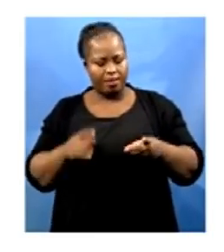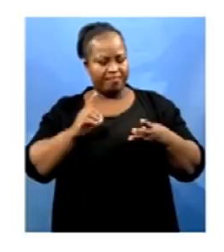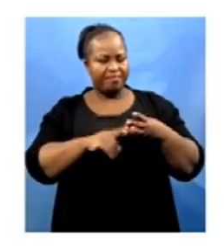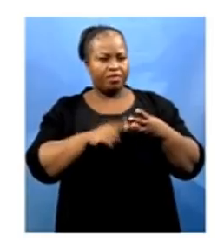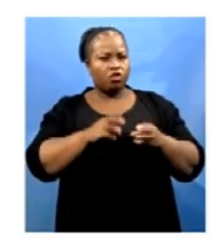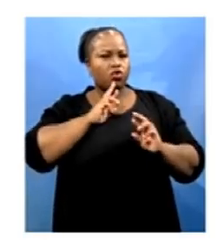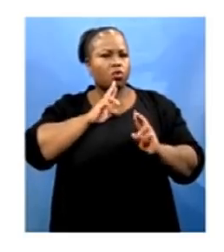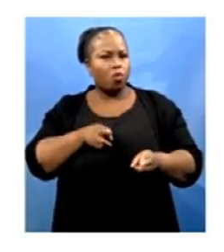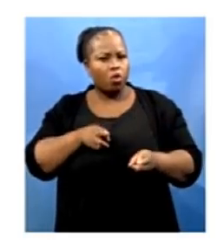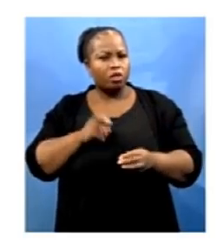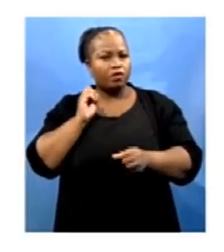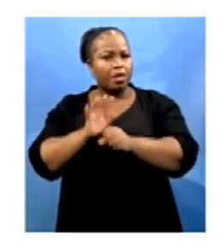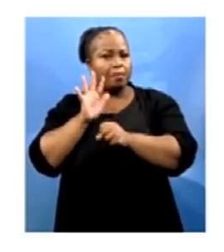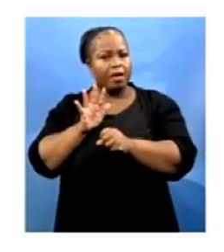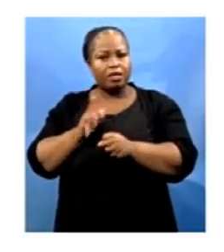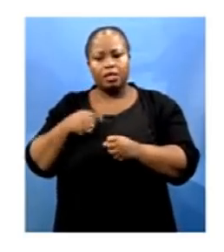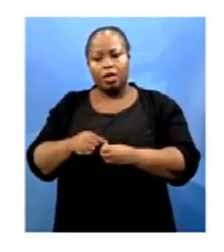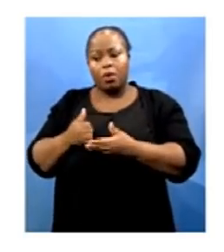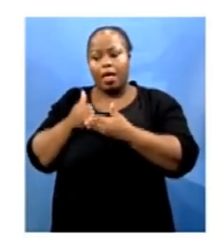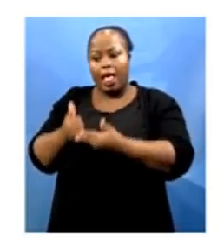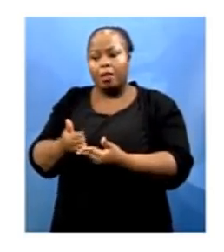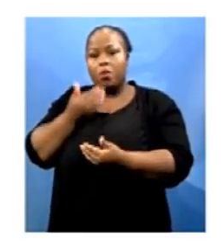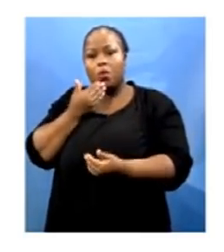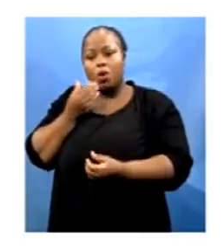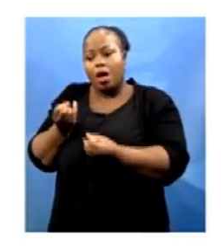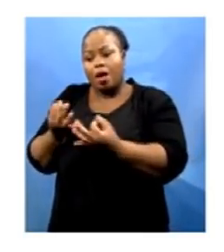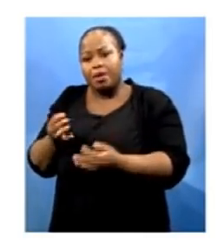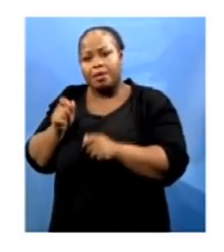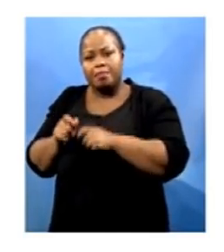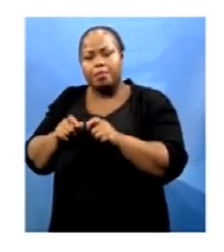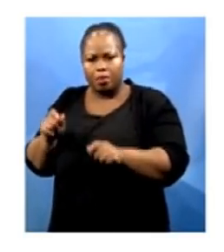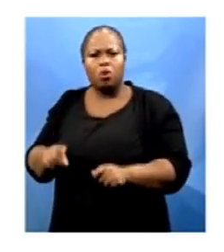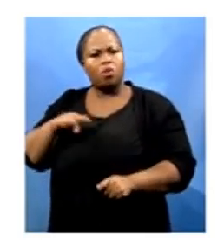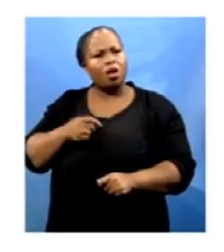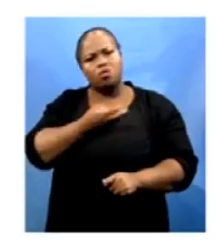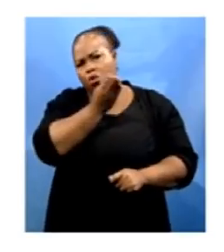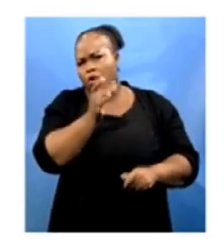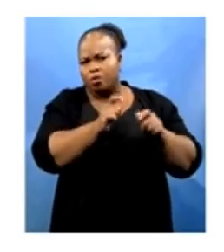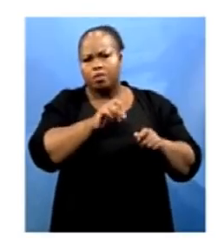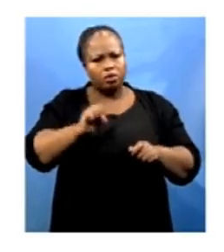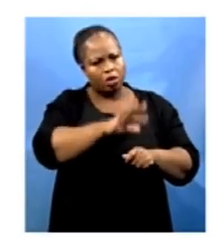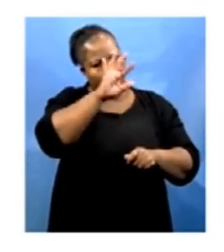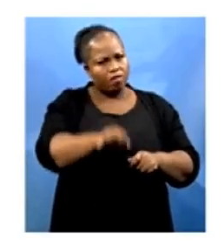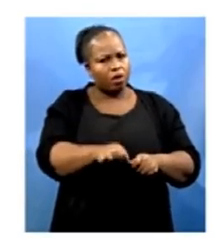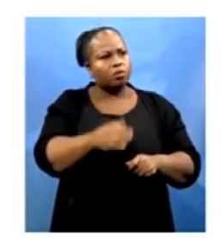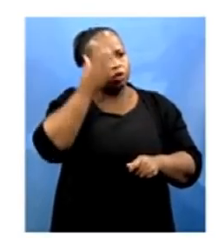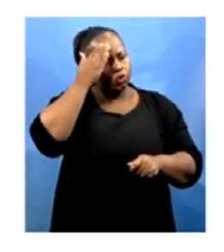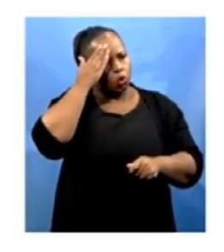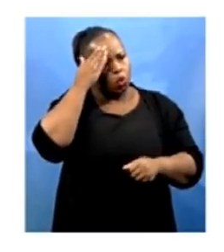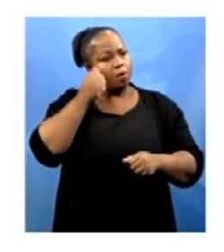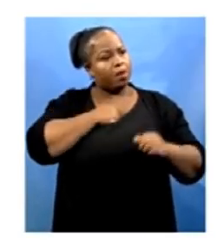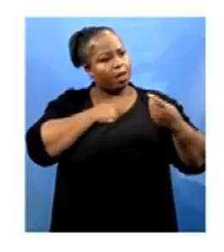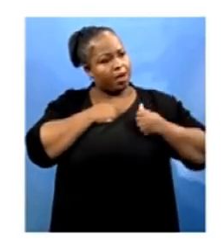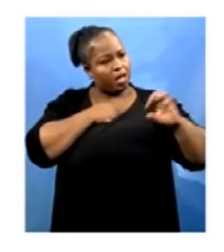having, as we owe that to all of the South Africans that have donated to the fund. And we welcome